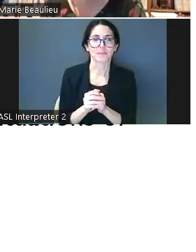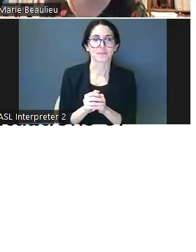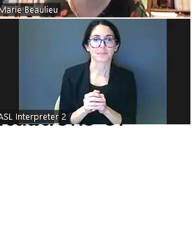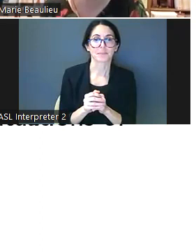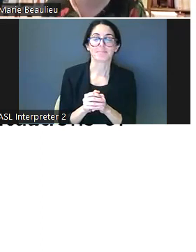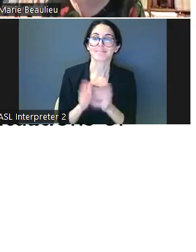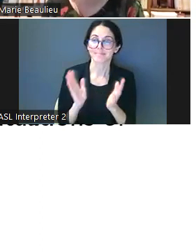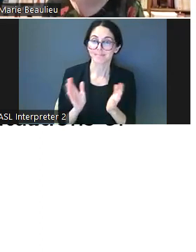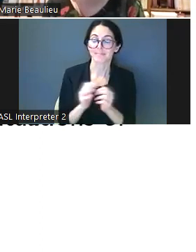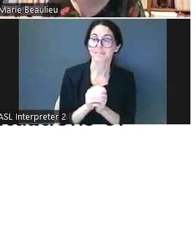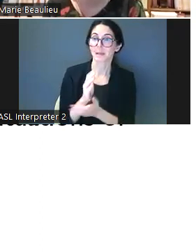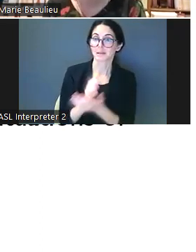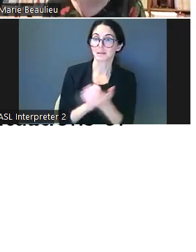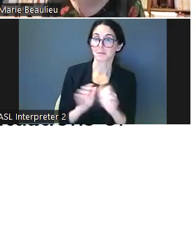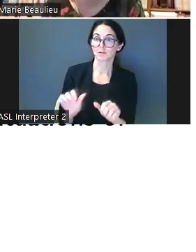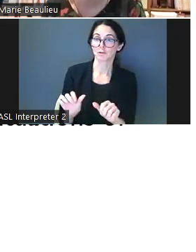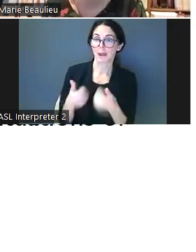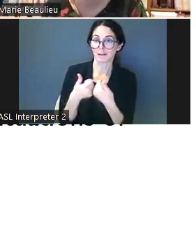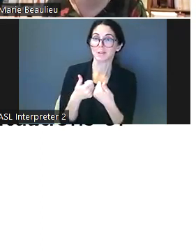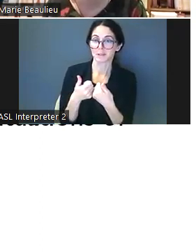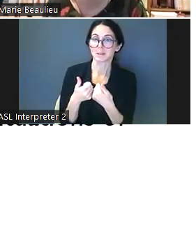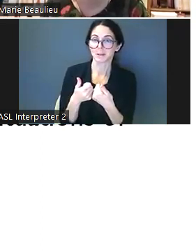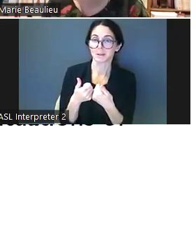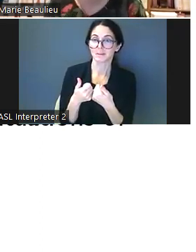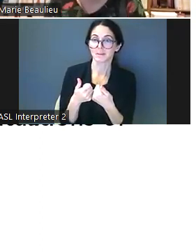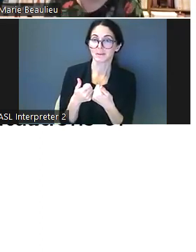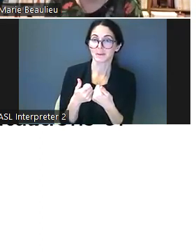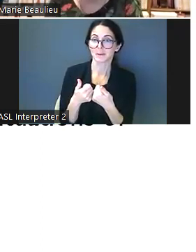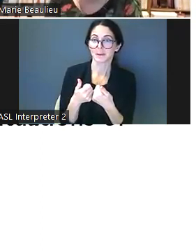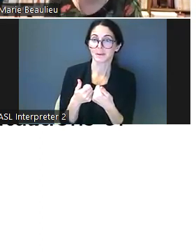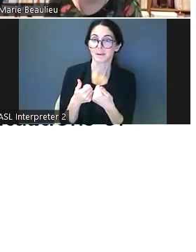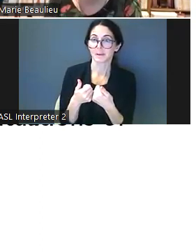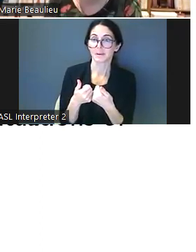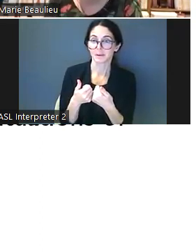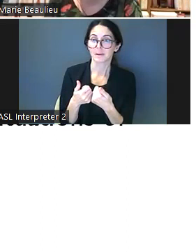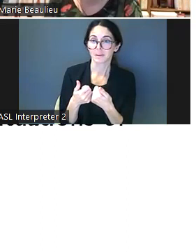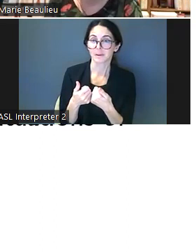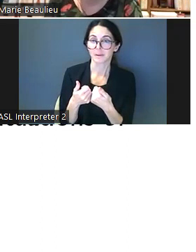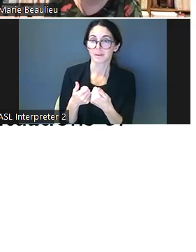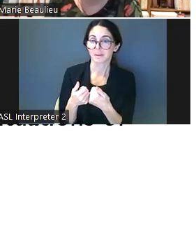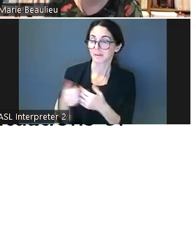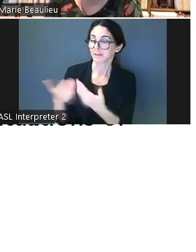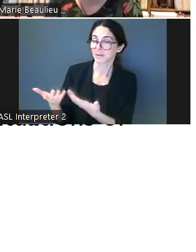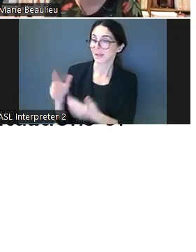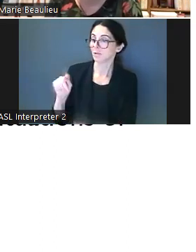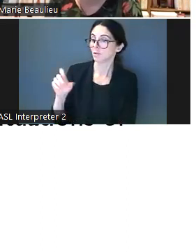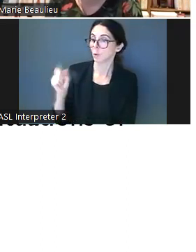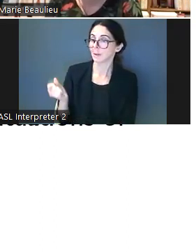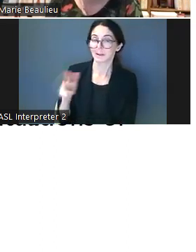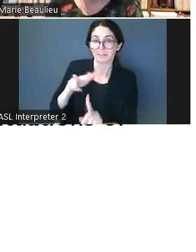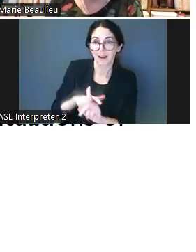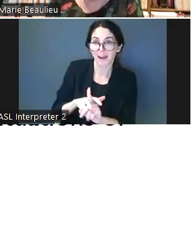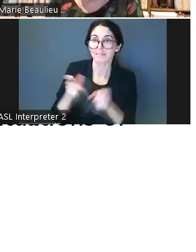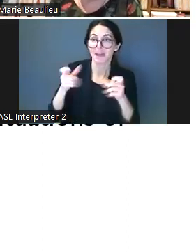some challenges, in integrating tools into the situation of the management